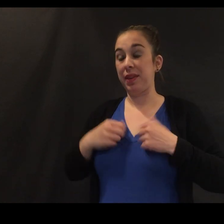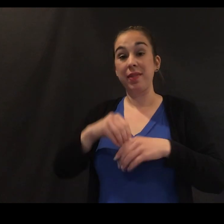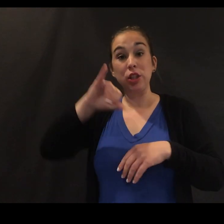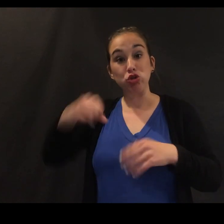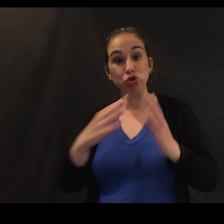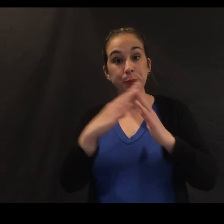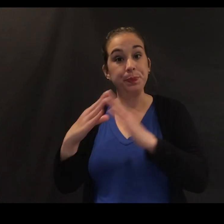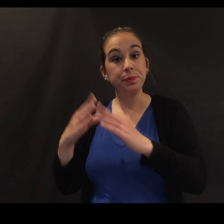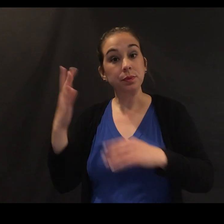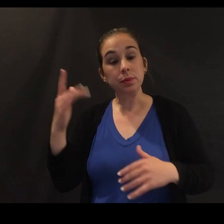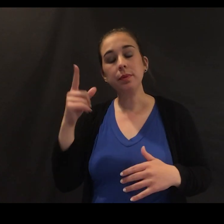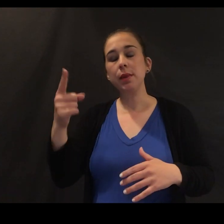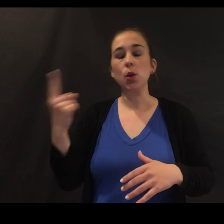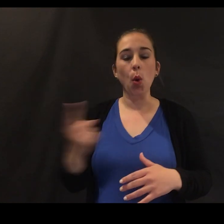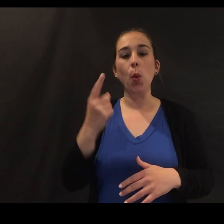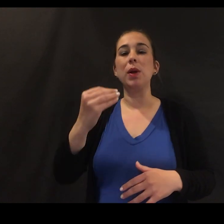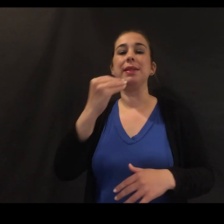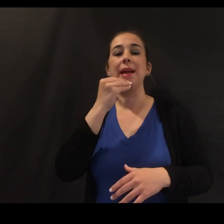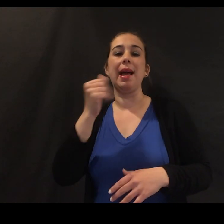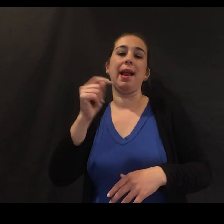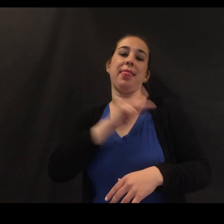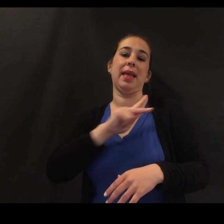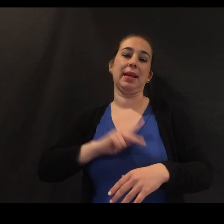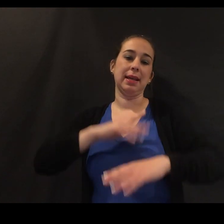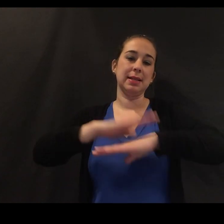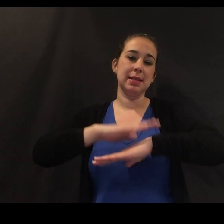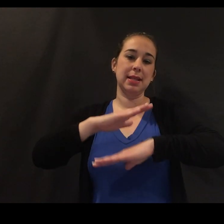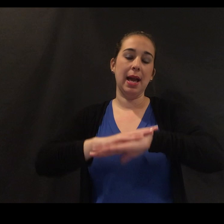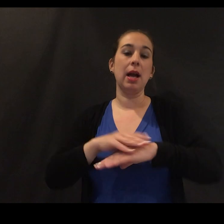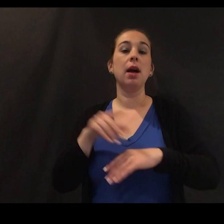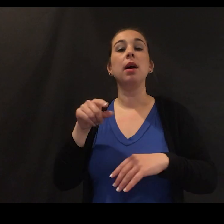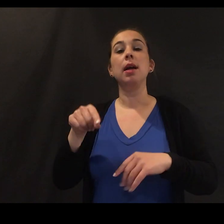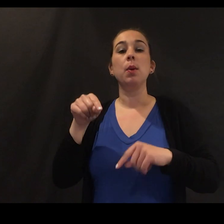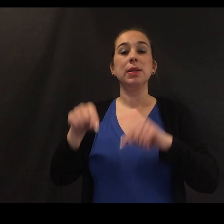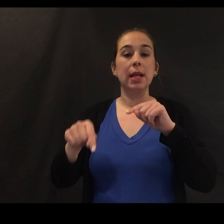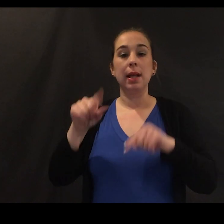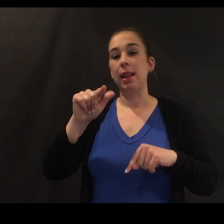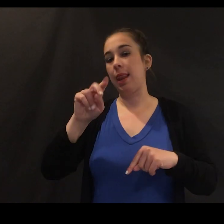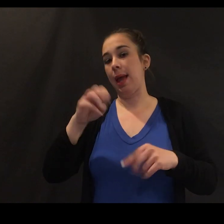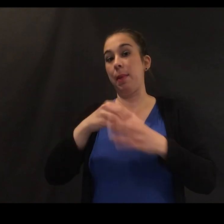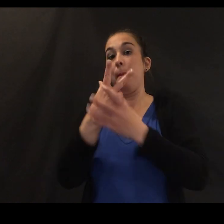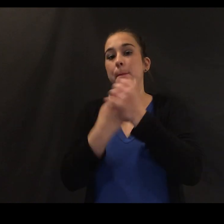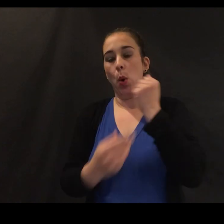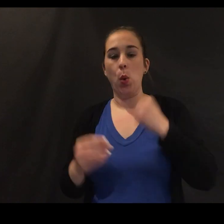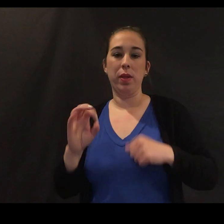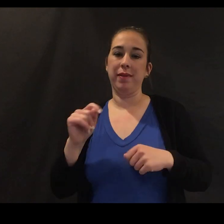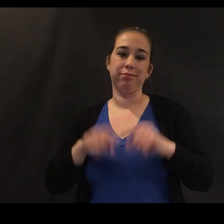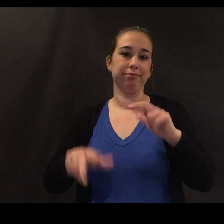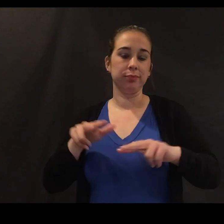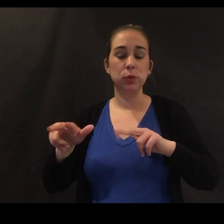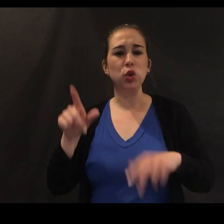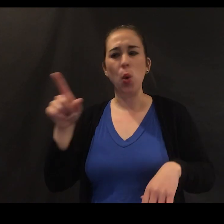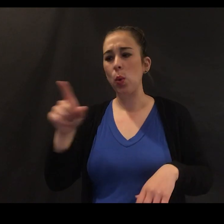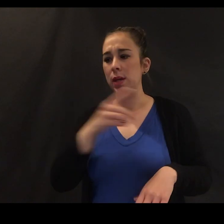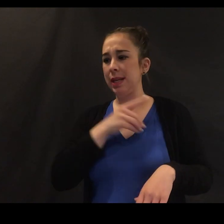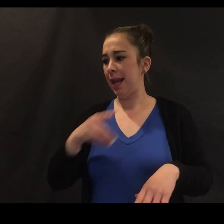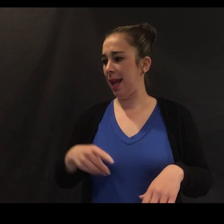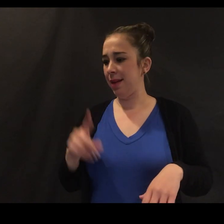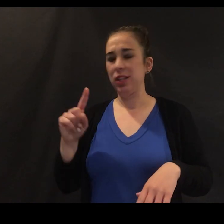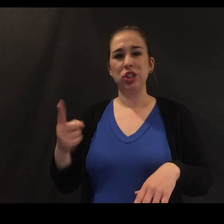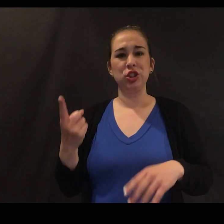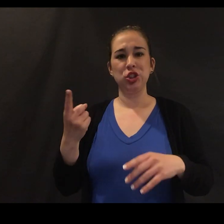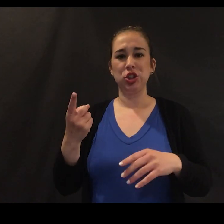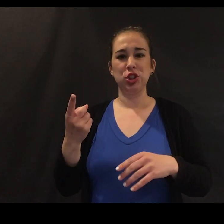he always ate at the king's table. He was lame in both feet. David just gave us one of the